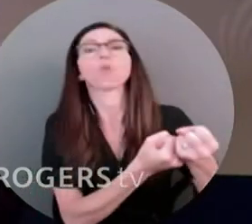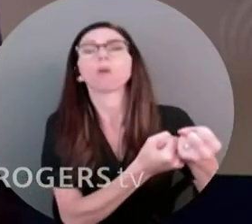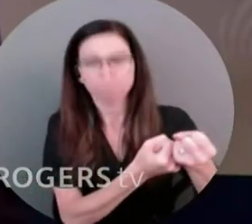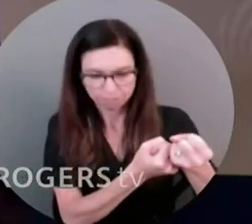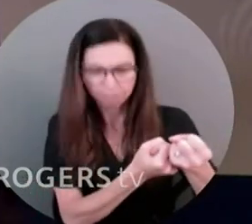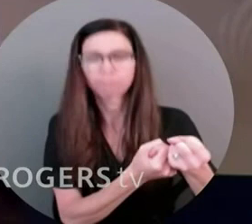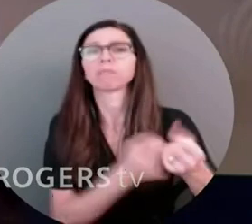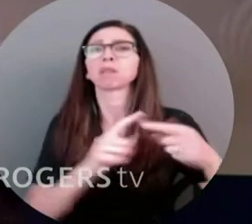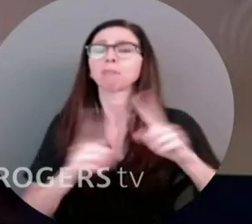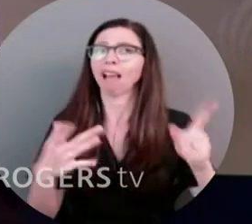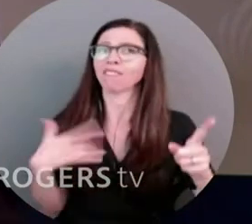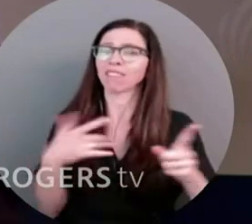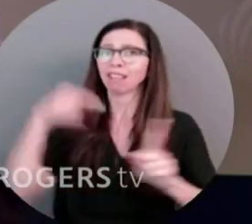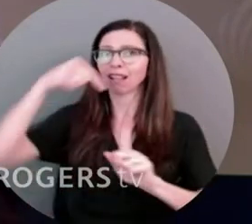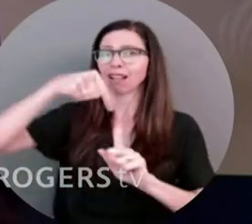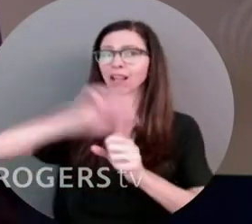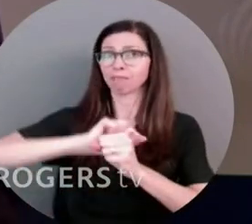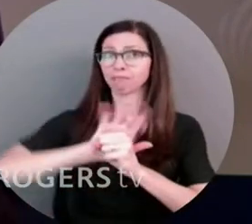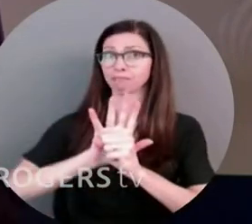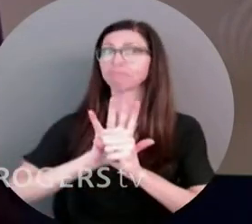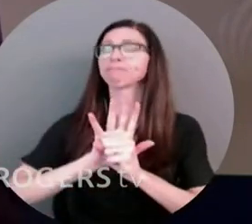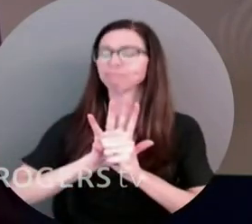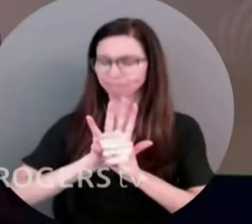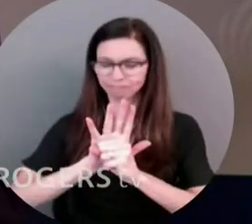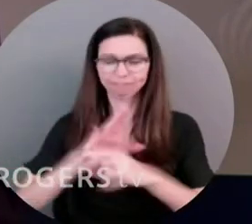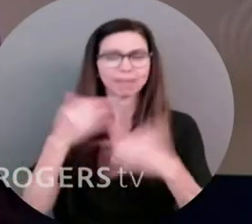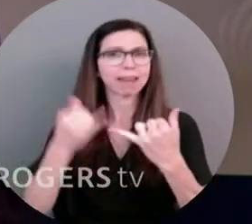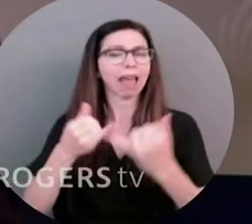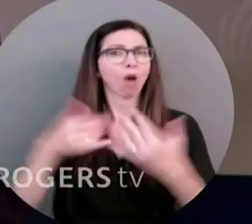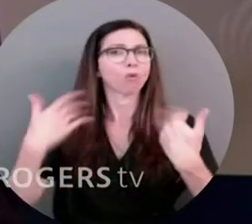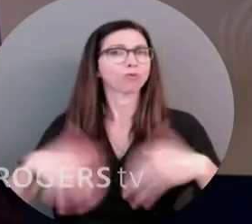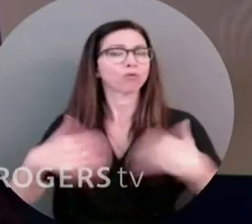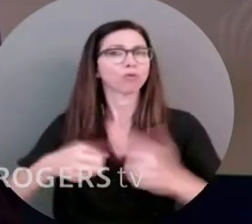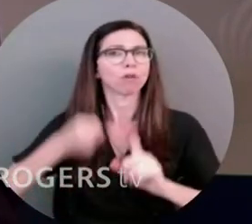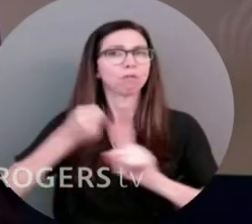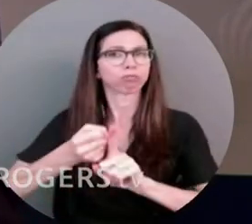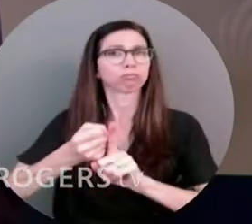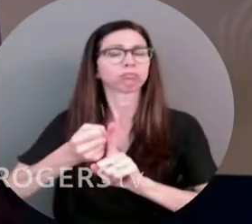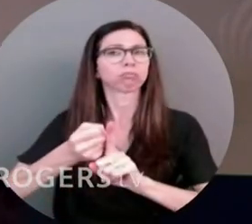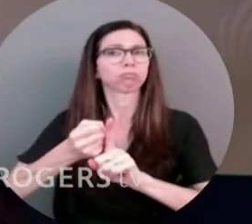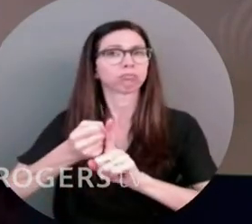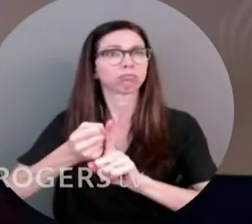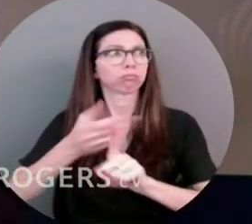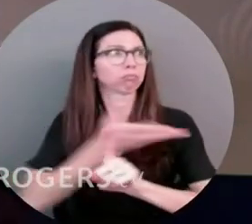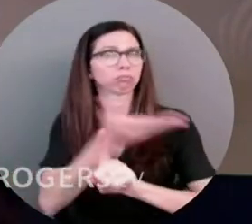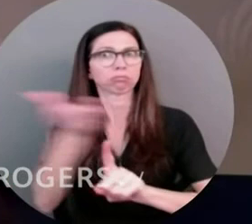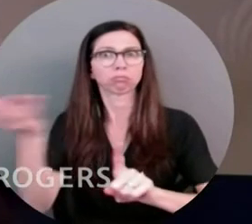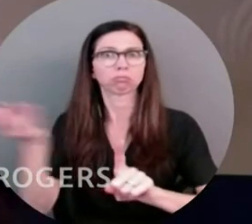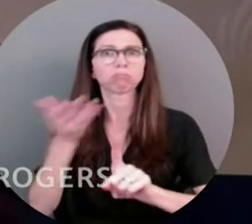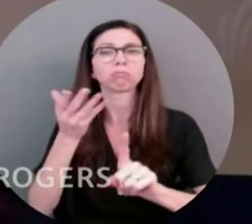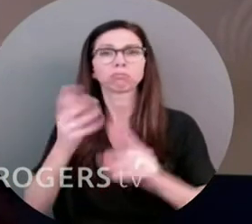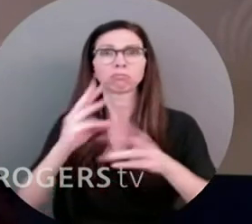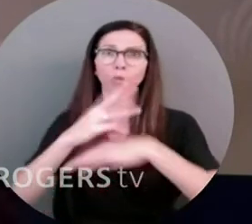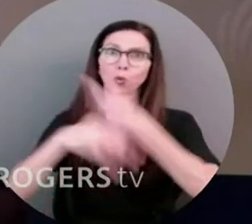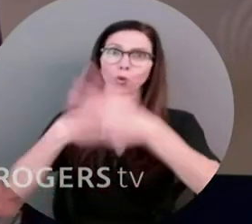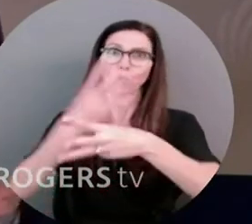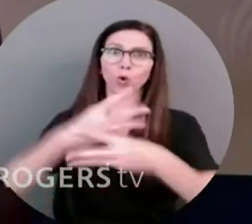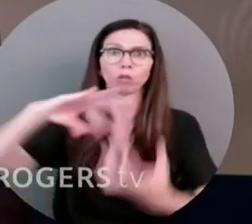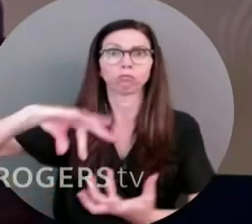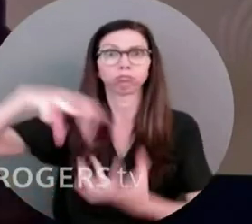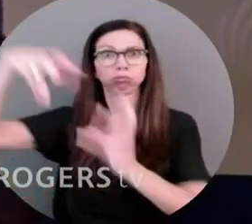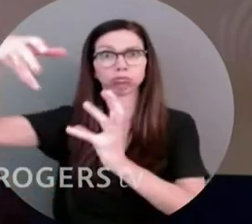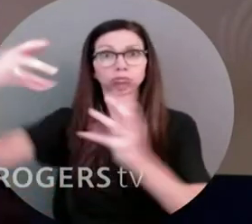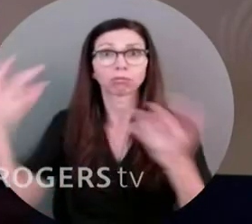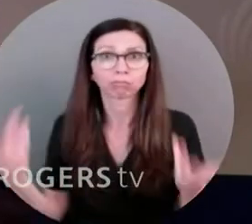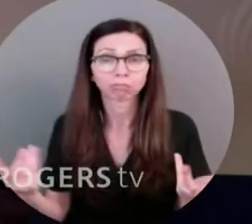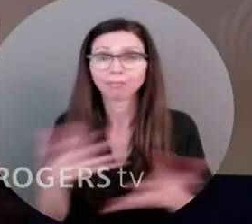world upside down, as we know, and unfortunately we don't have a clear roadmap as to where this is going to take us. And so